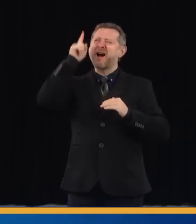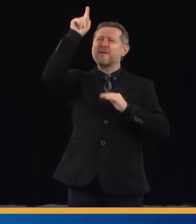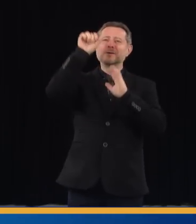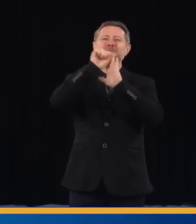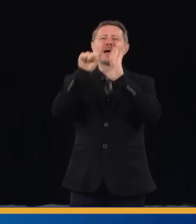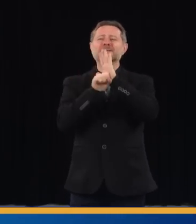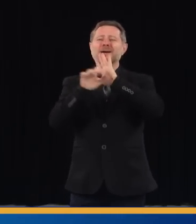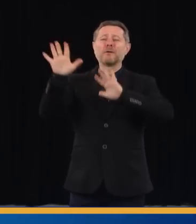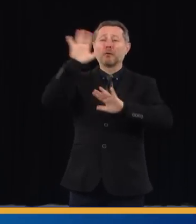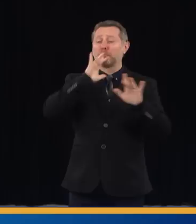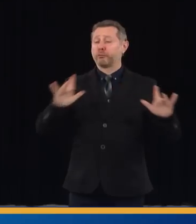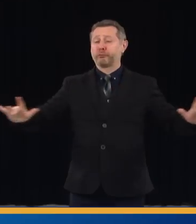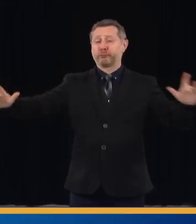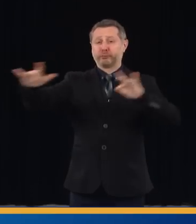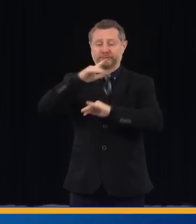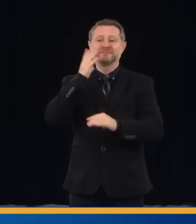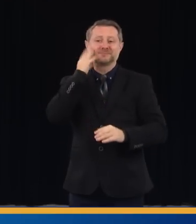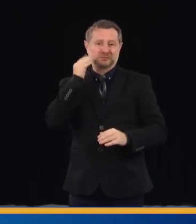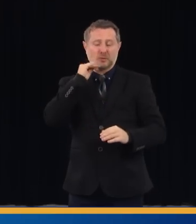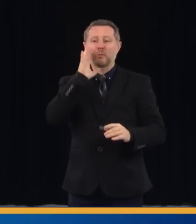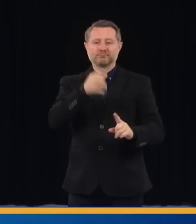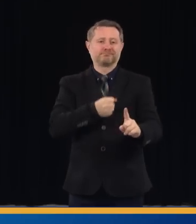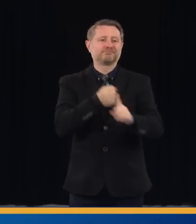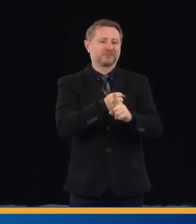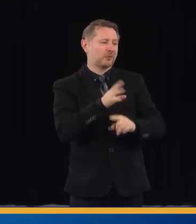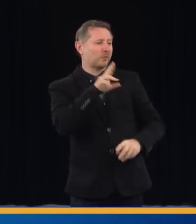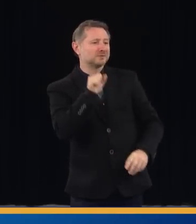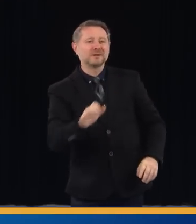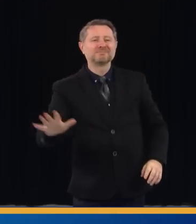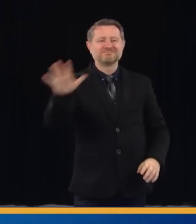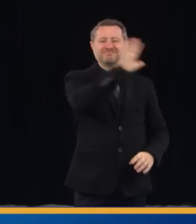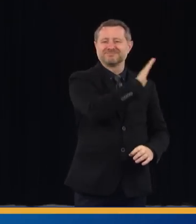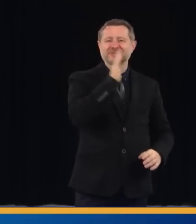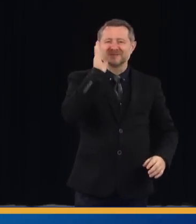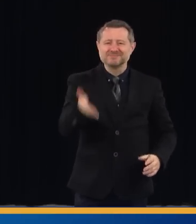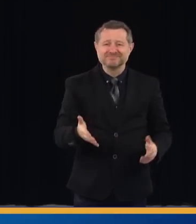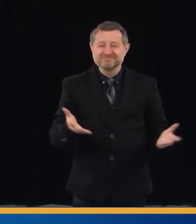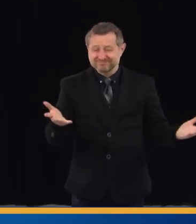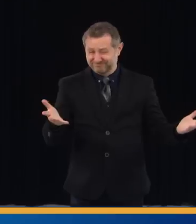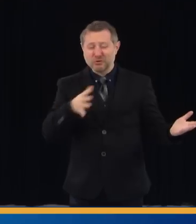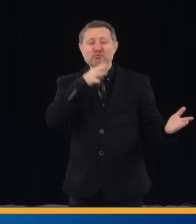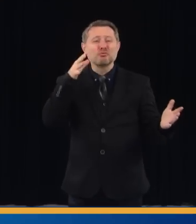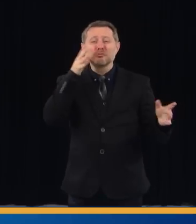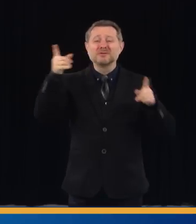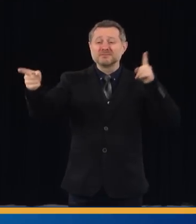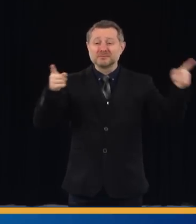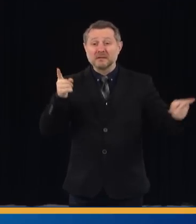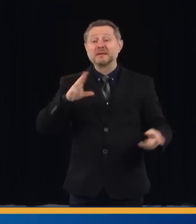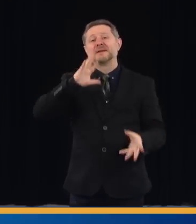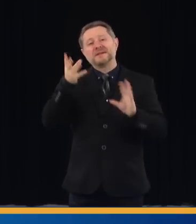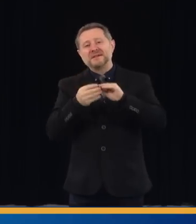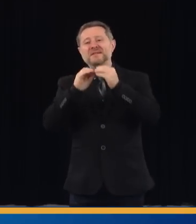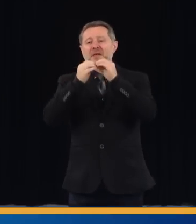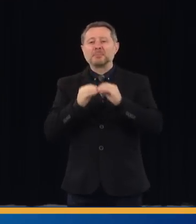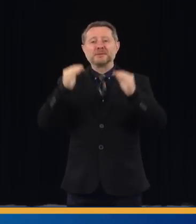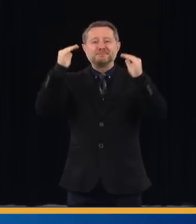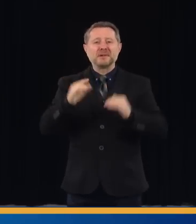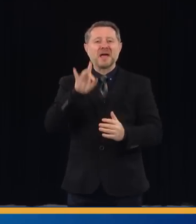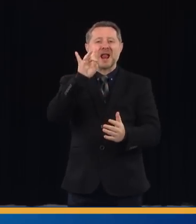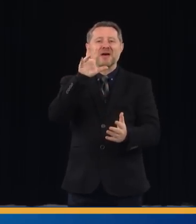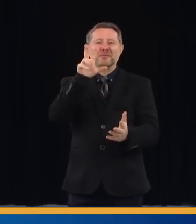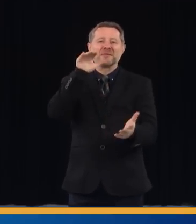through rural America. Total numbers, 83,000 tested positive, 12,000 people